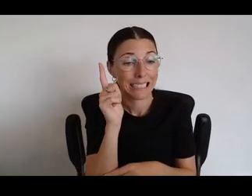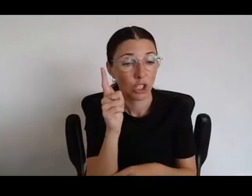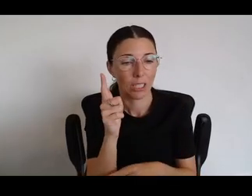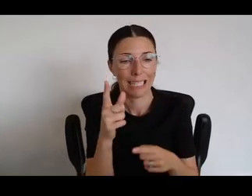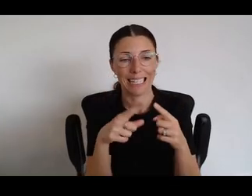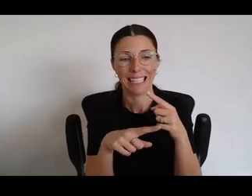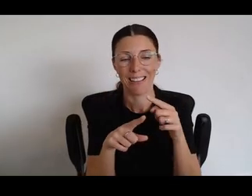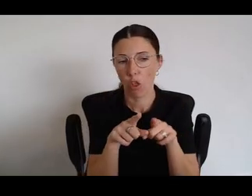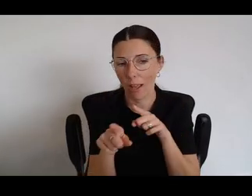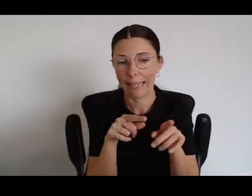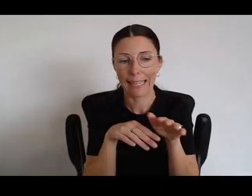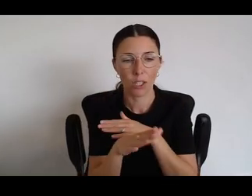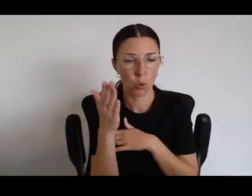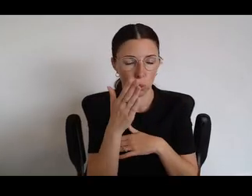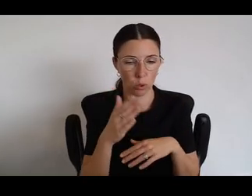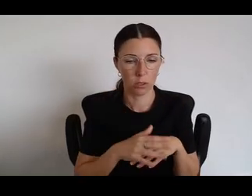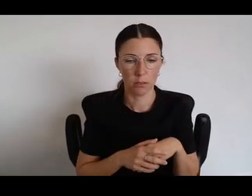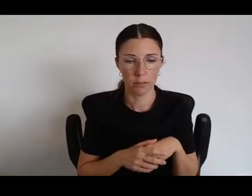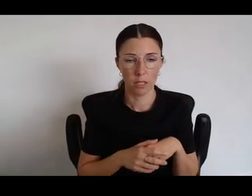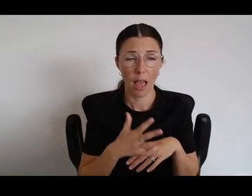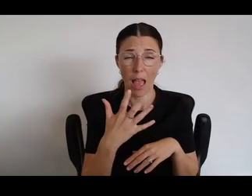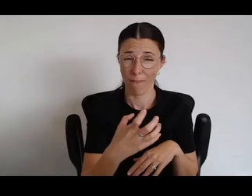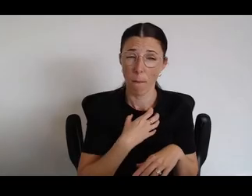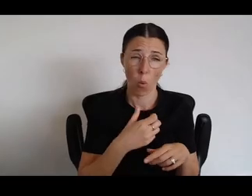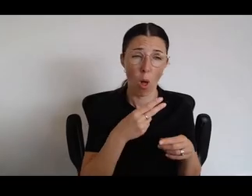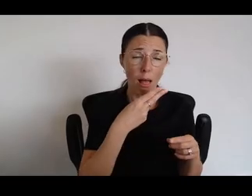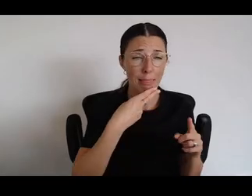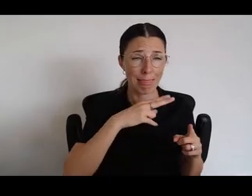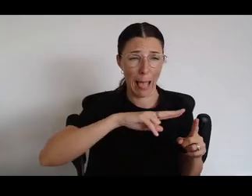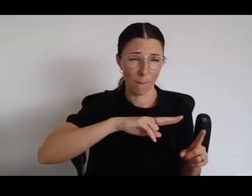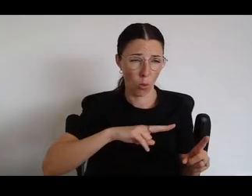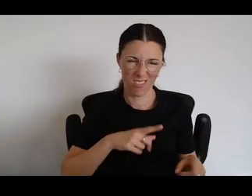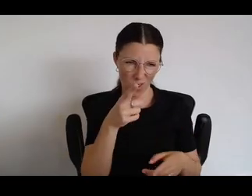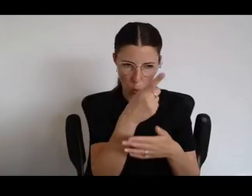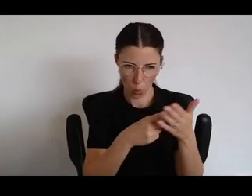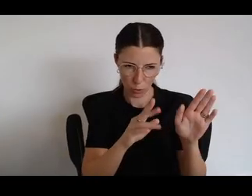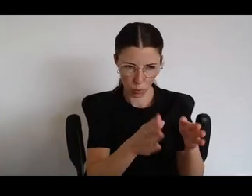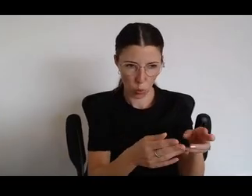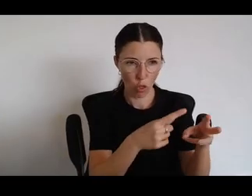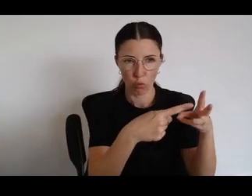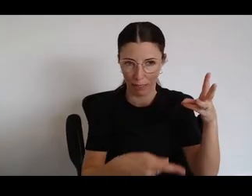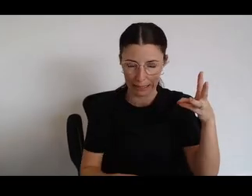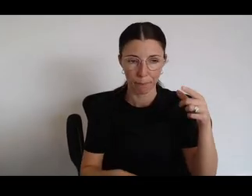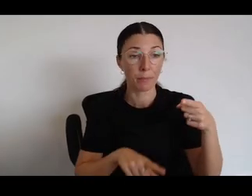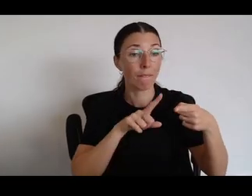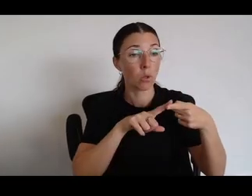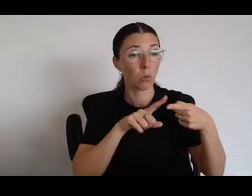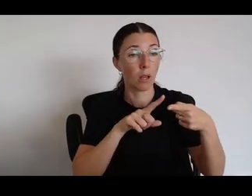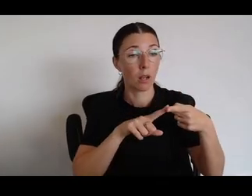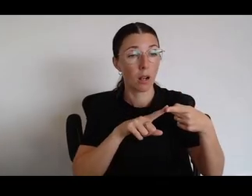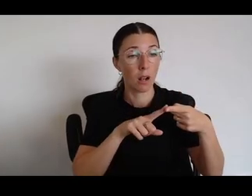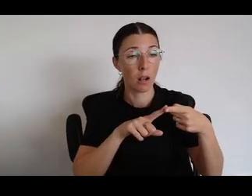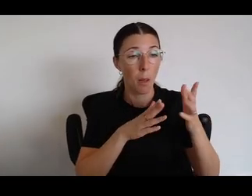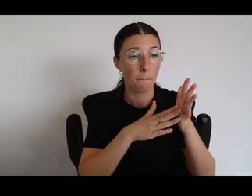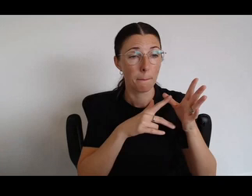labels within this movement. I just mentioned you 3 here just to keep this simple. The first one is the